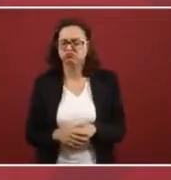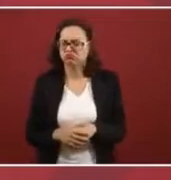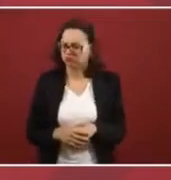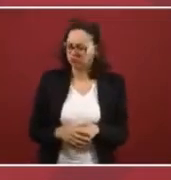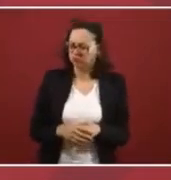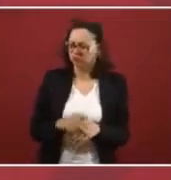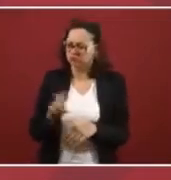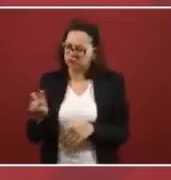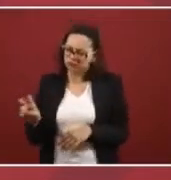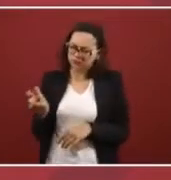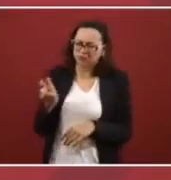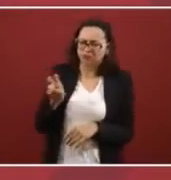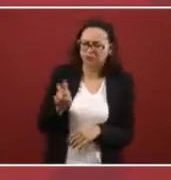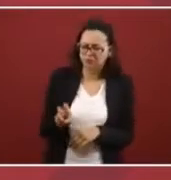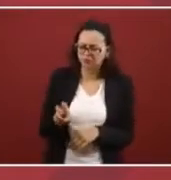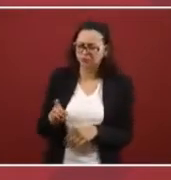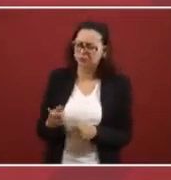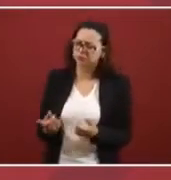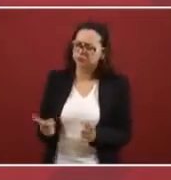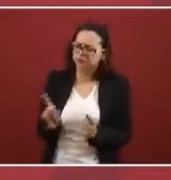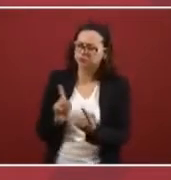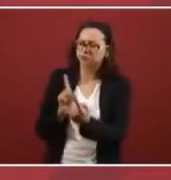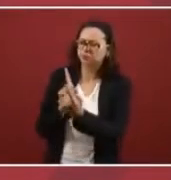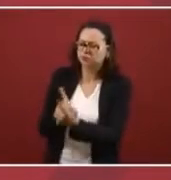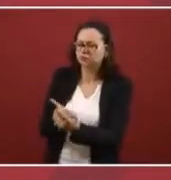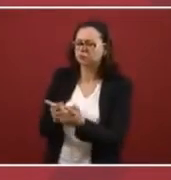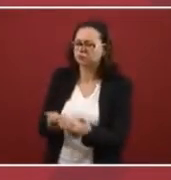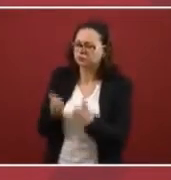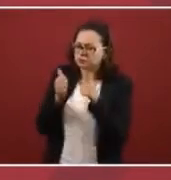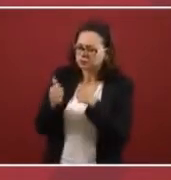He gets out, he listens,